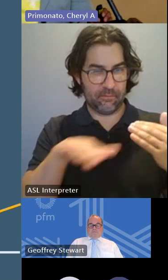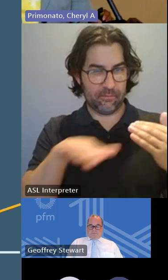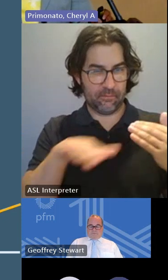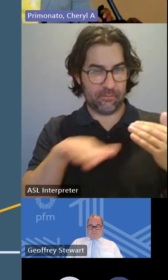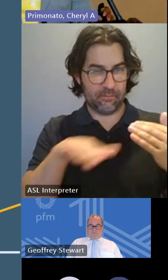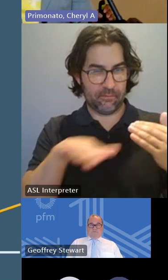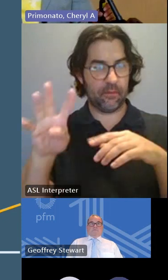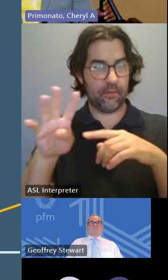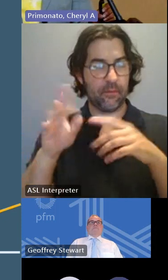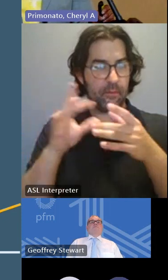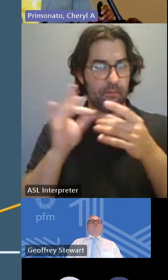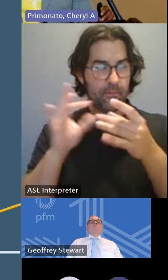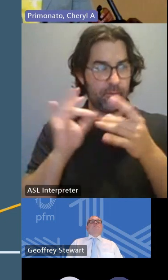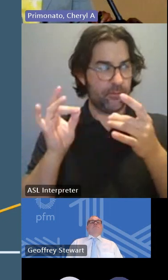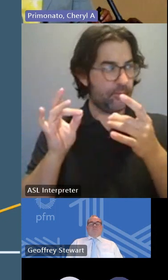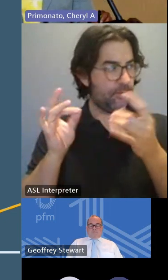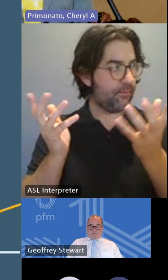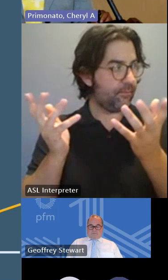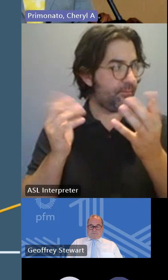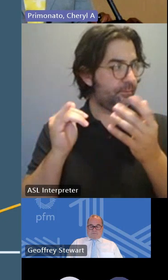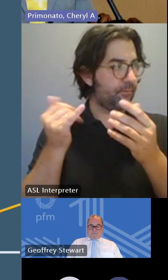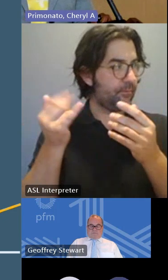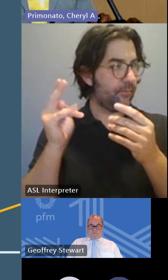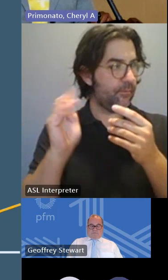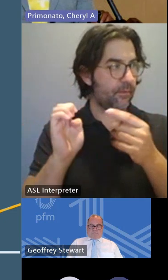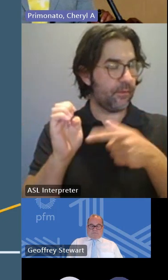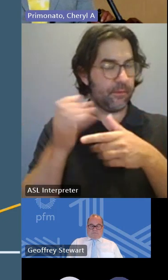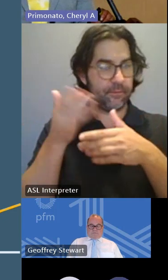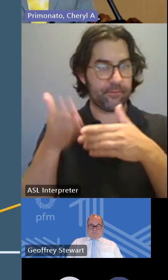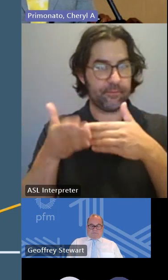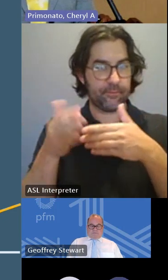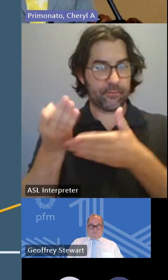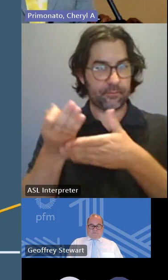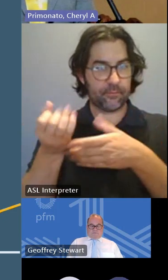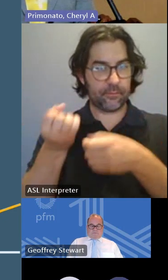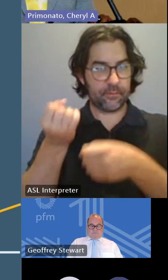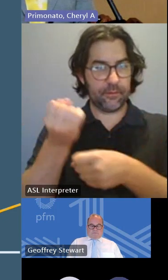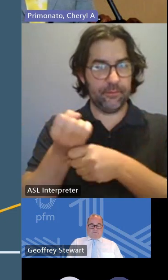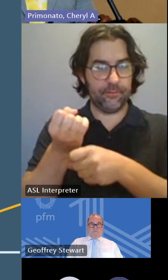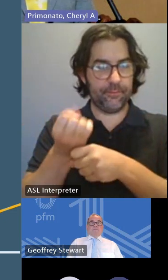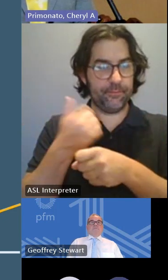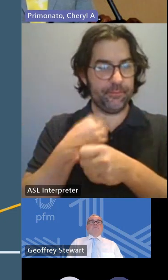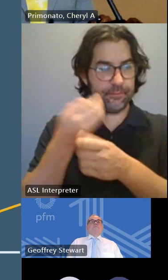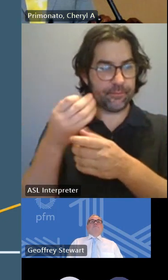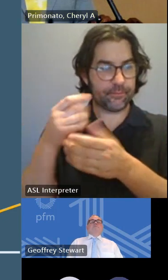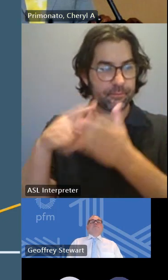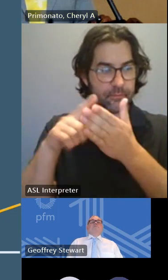would like to mention that June is the end of our fiscal year. These are unaudited